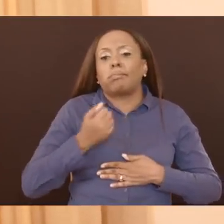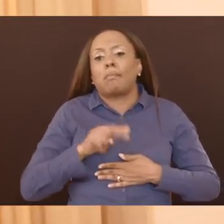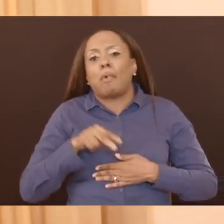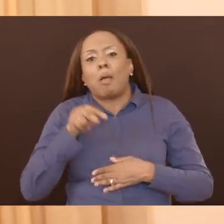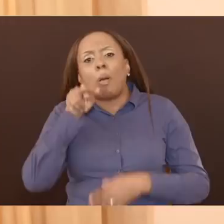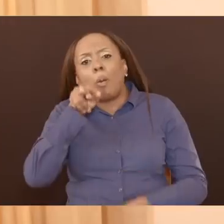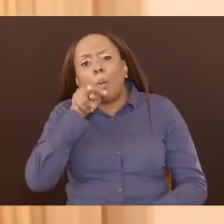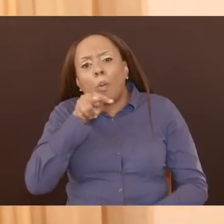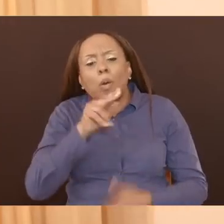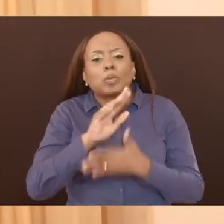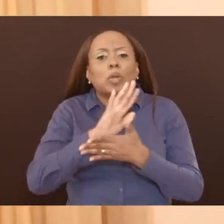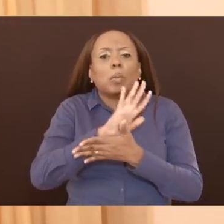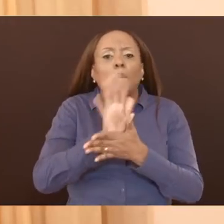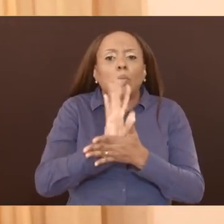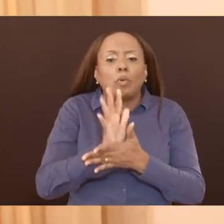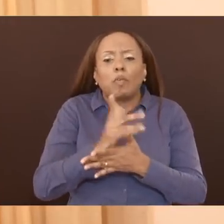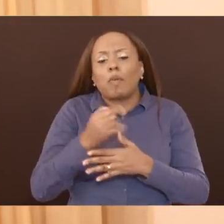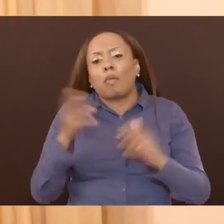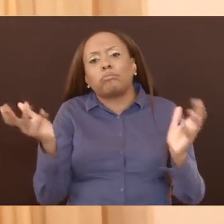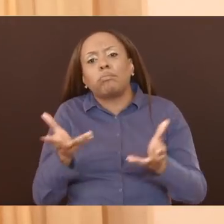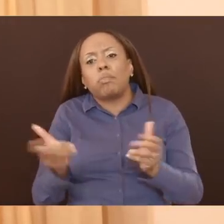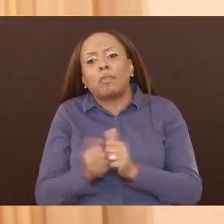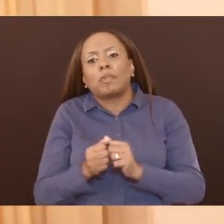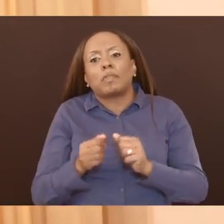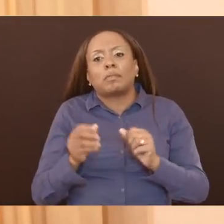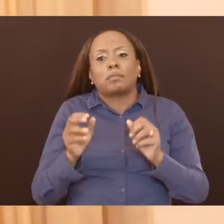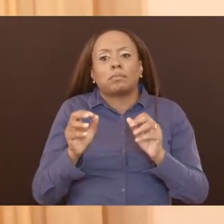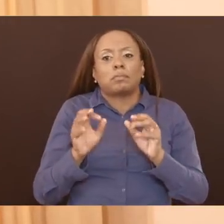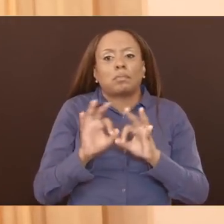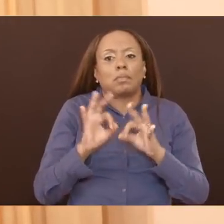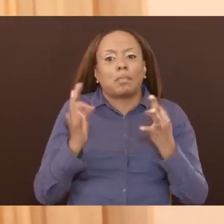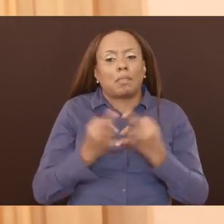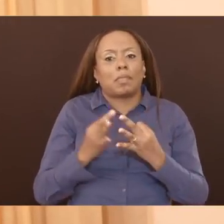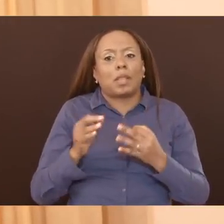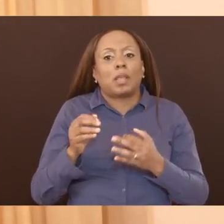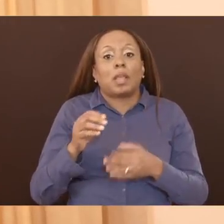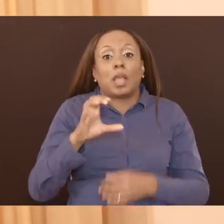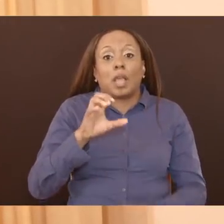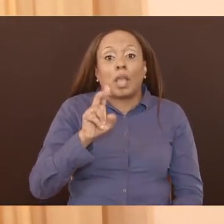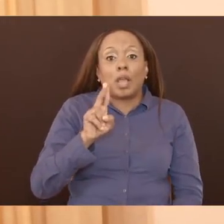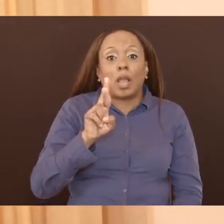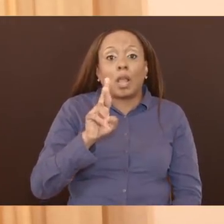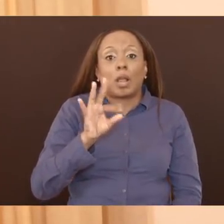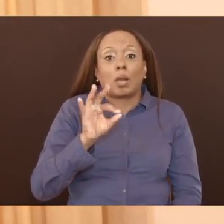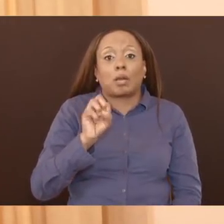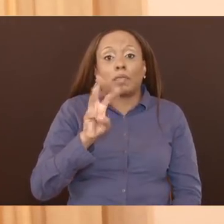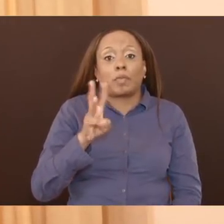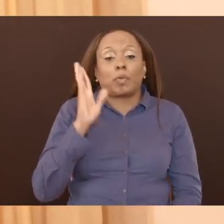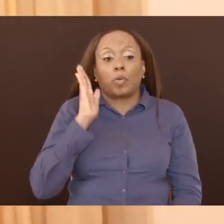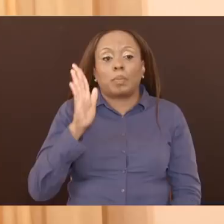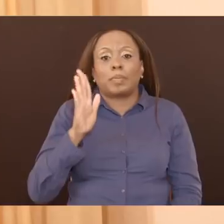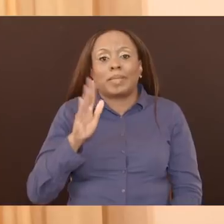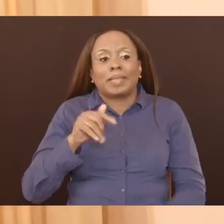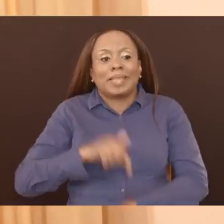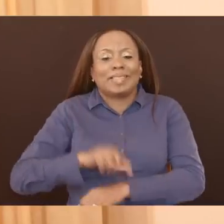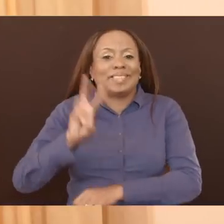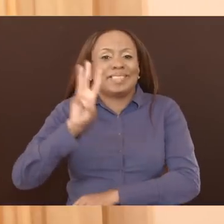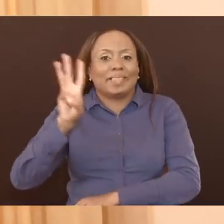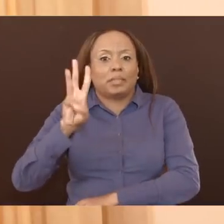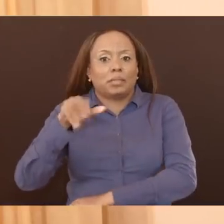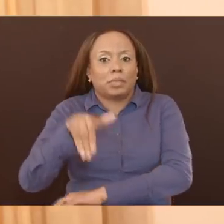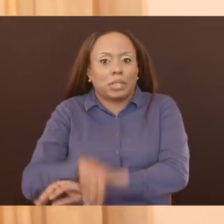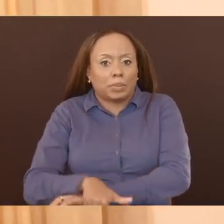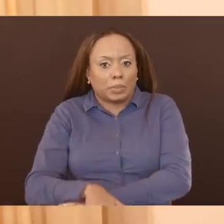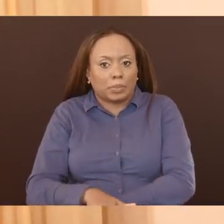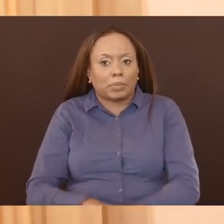book or talk with family, curfew will be at 6 p.m. And we're asking persons to adhere to those things.